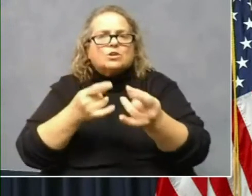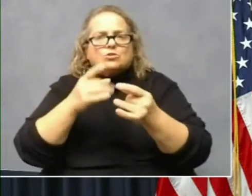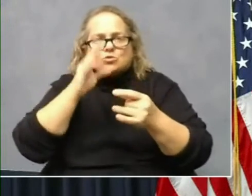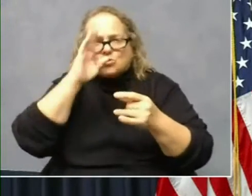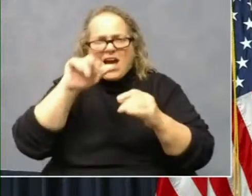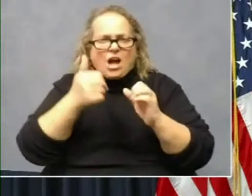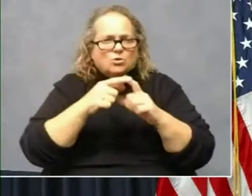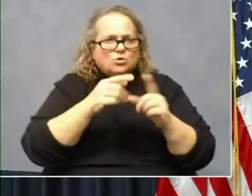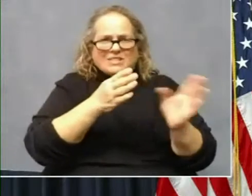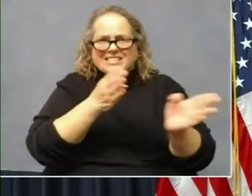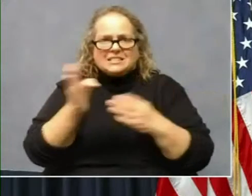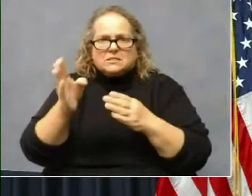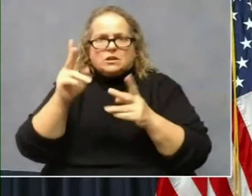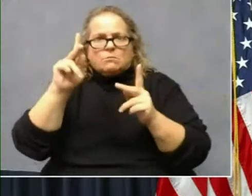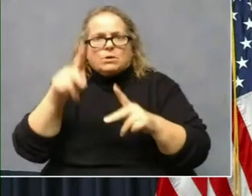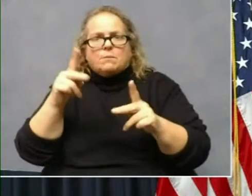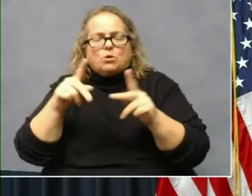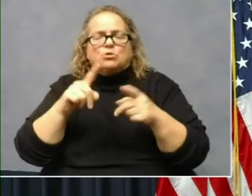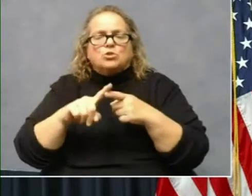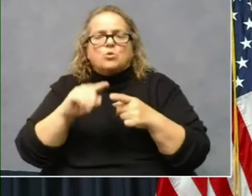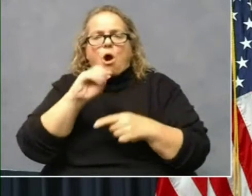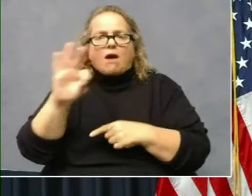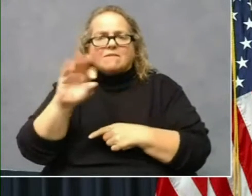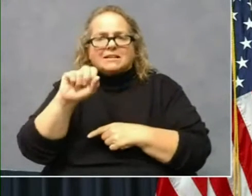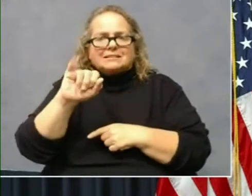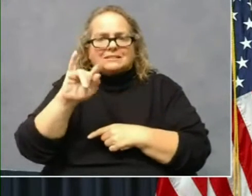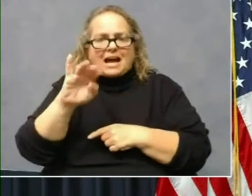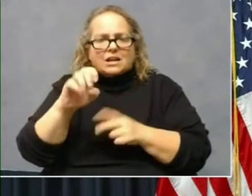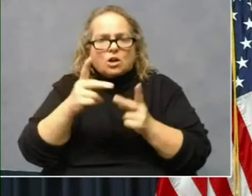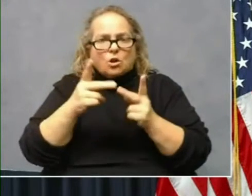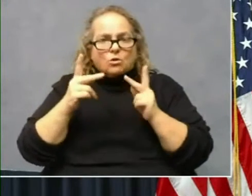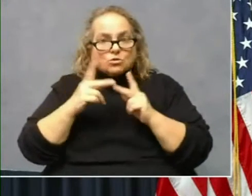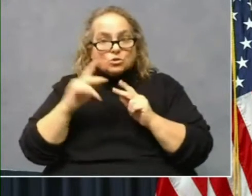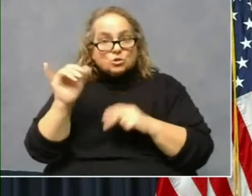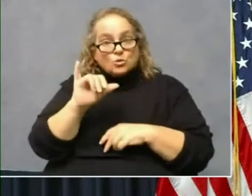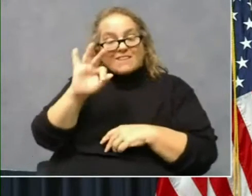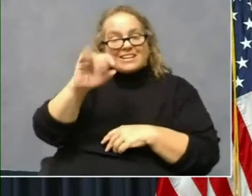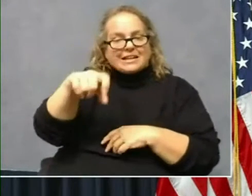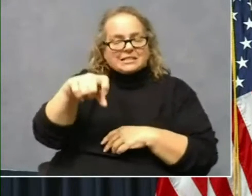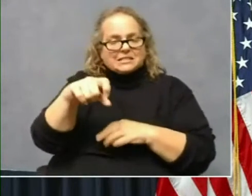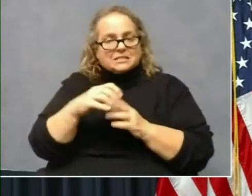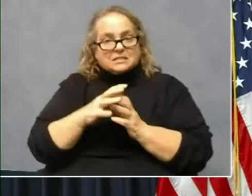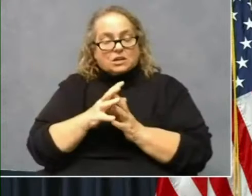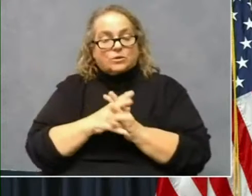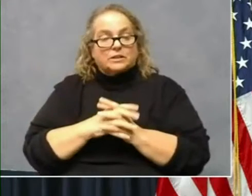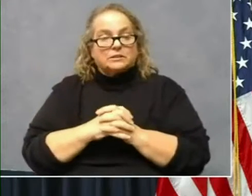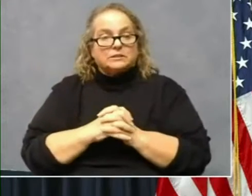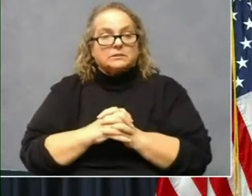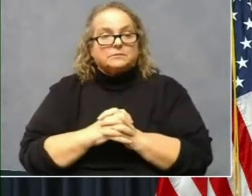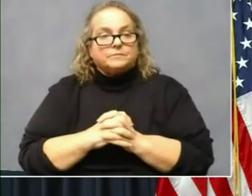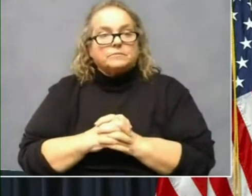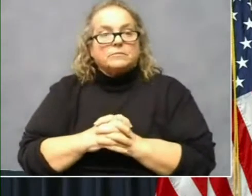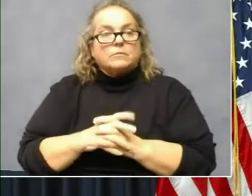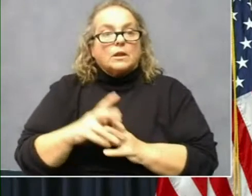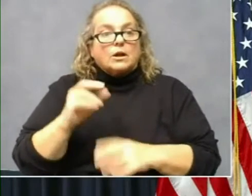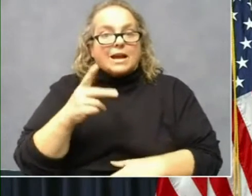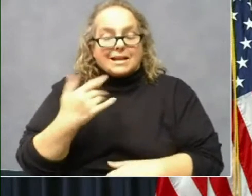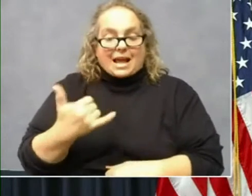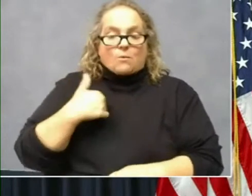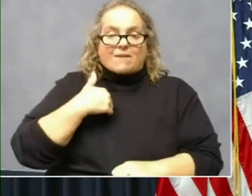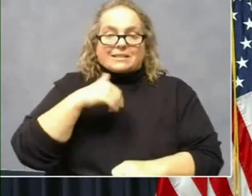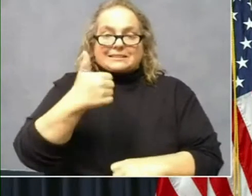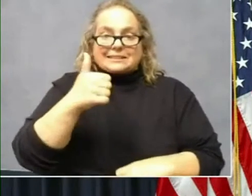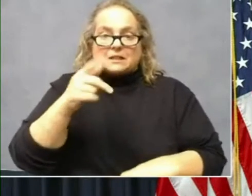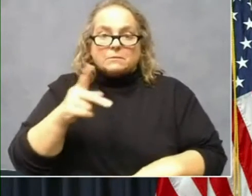an off-site location too, if necessary. All right, now we have 10 separate journalists, starting with